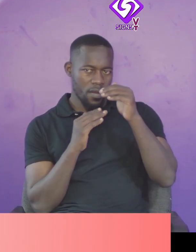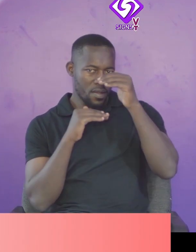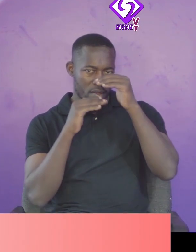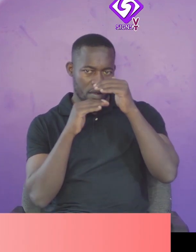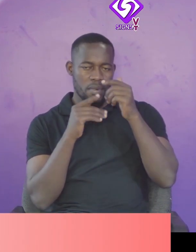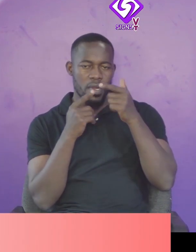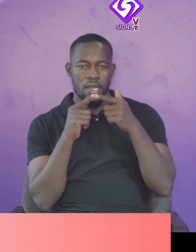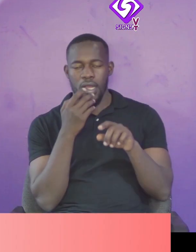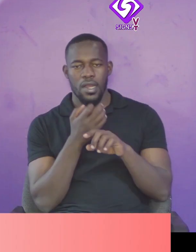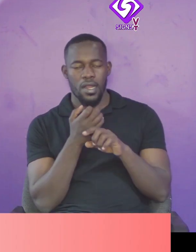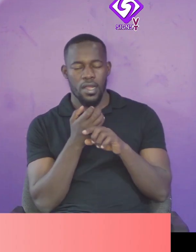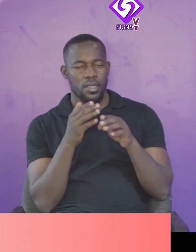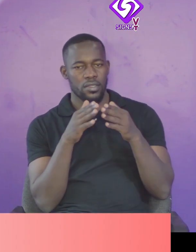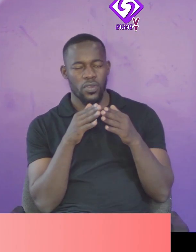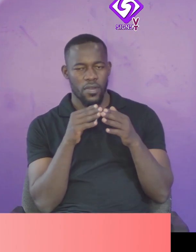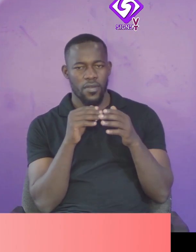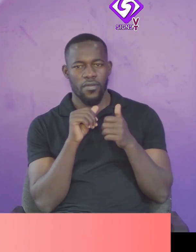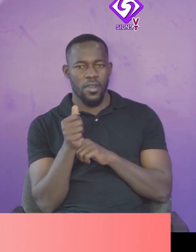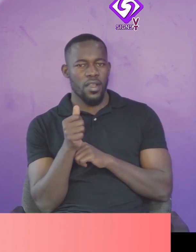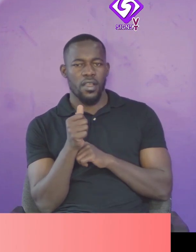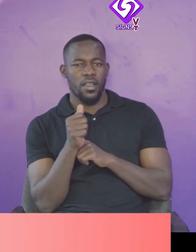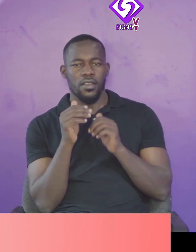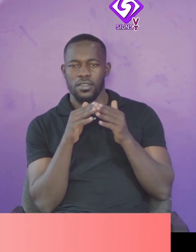cannot catch Arsenal. Catch us if you can.